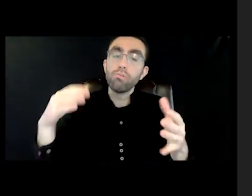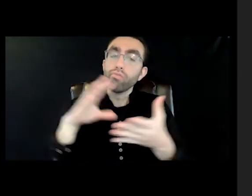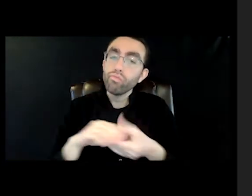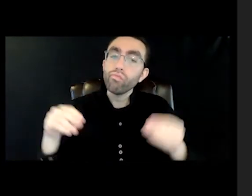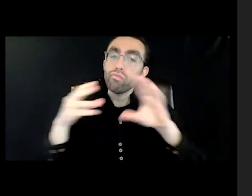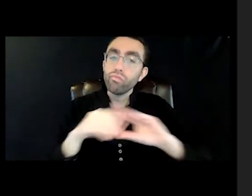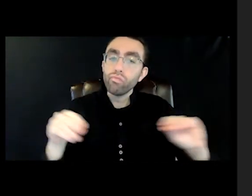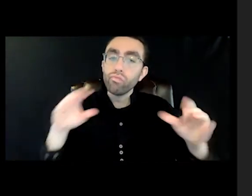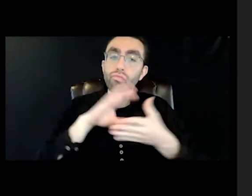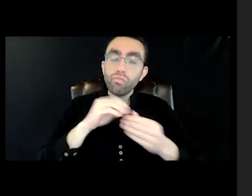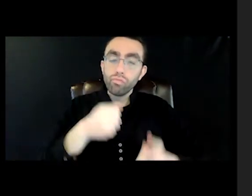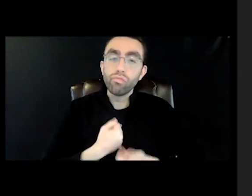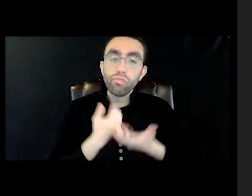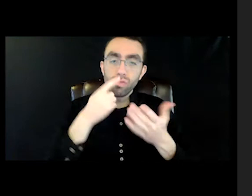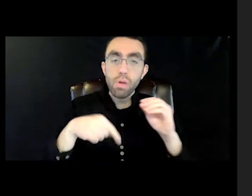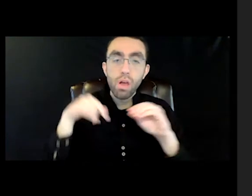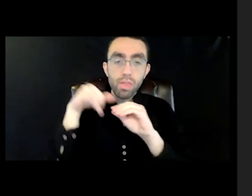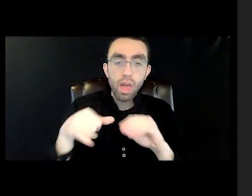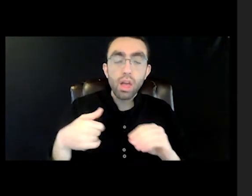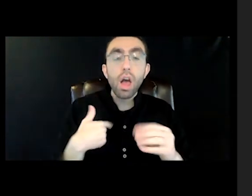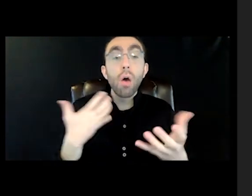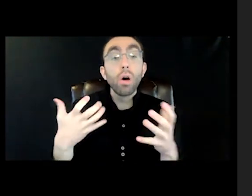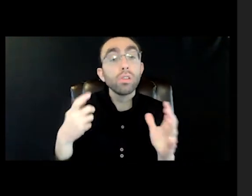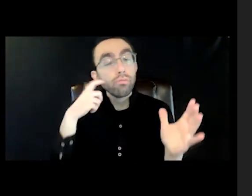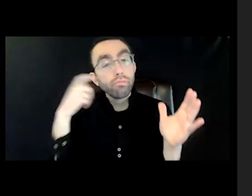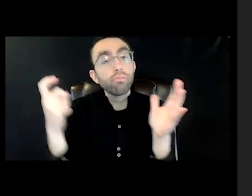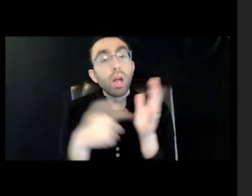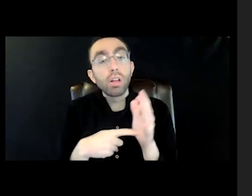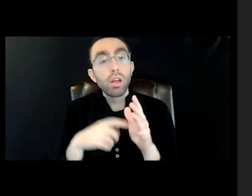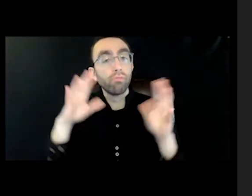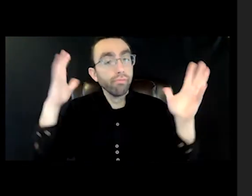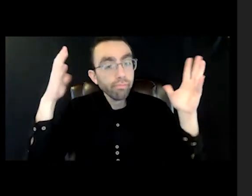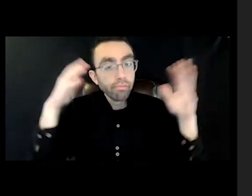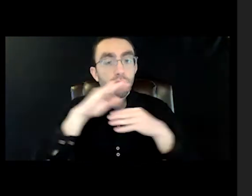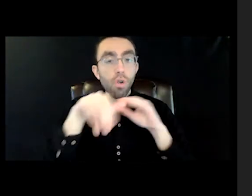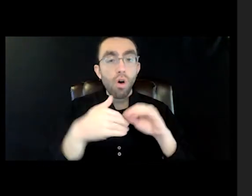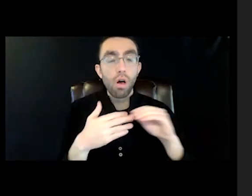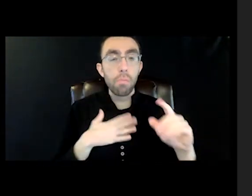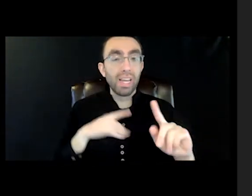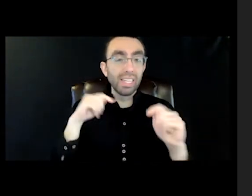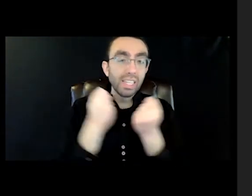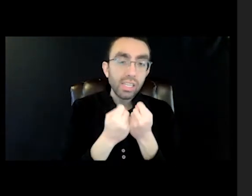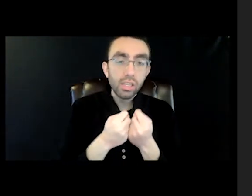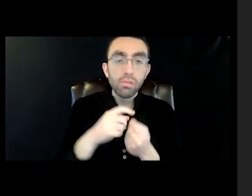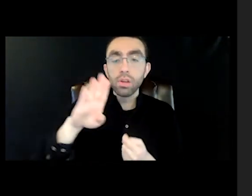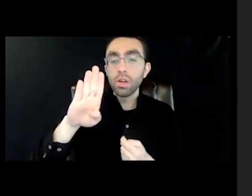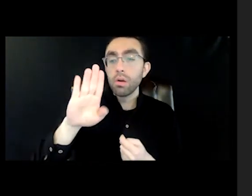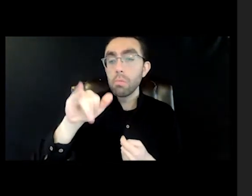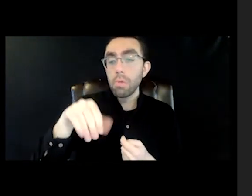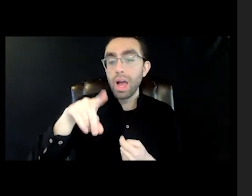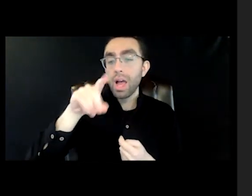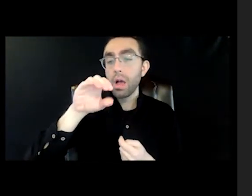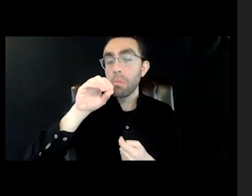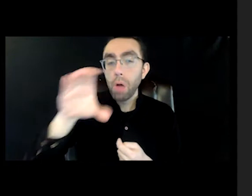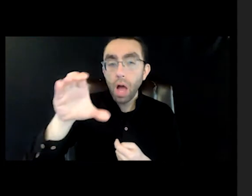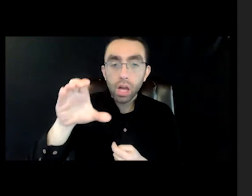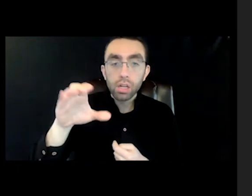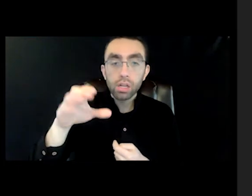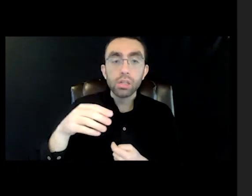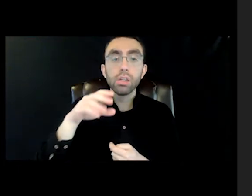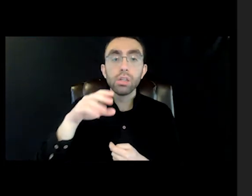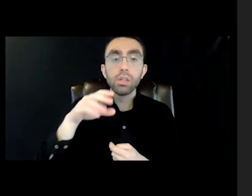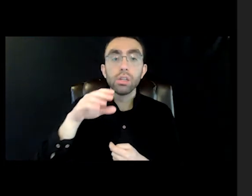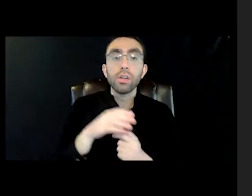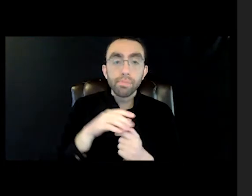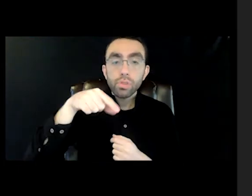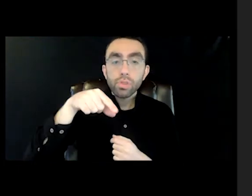folks, BIPOC and disabled people, just like an all around absolutely inspirational group of folks that is a pleasure